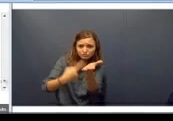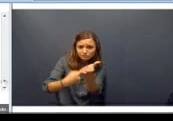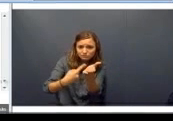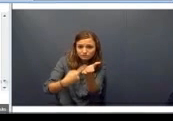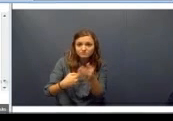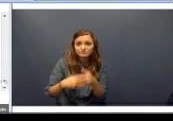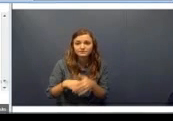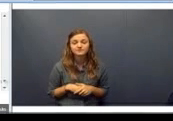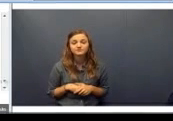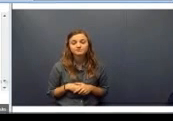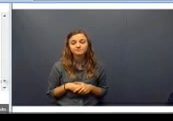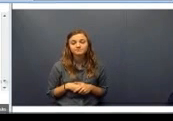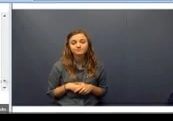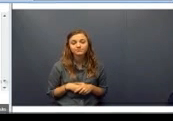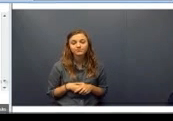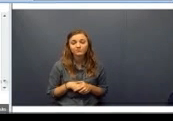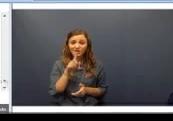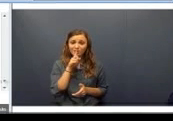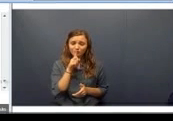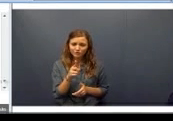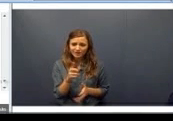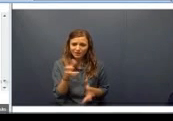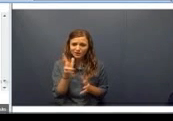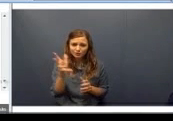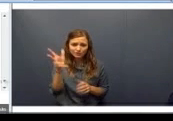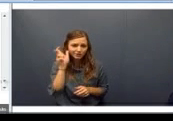suggestions for topics that you'd like to have covered.